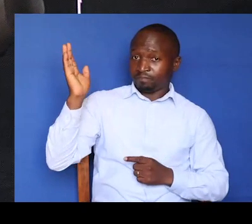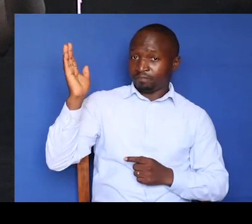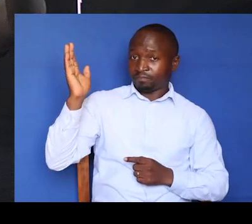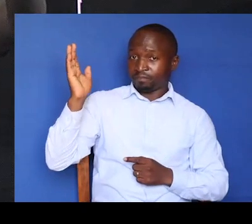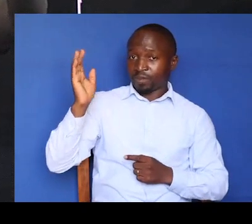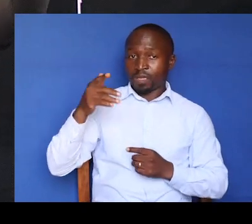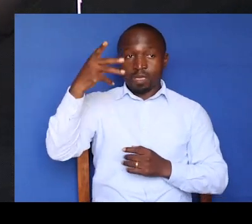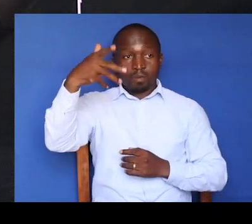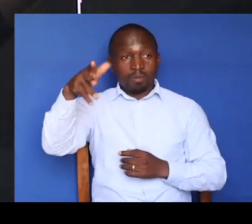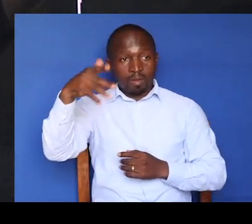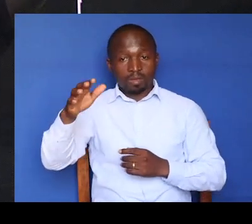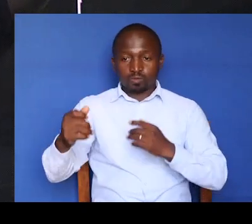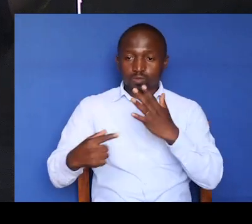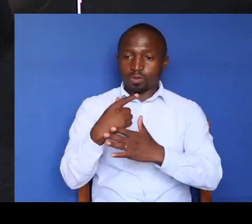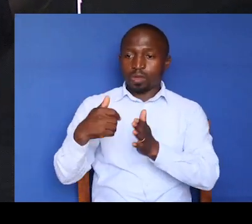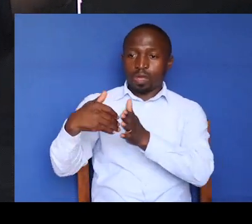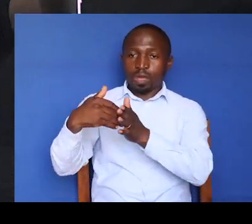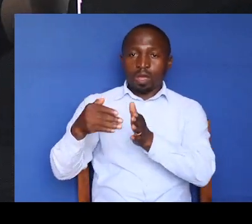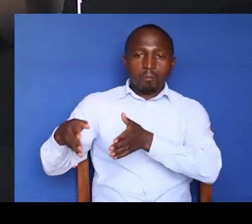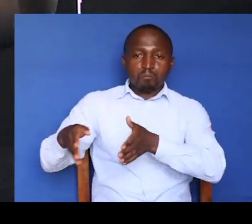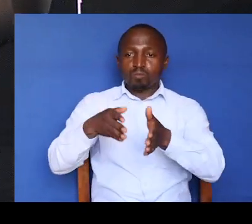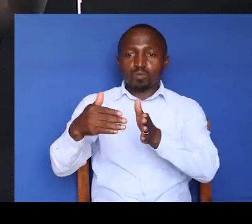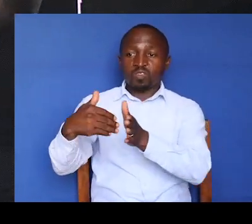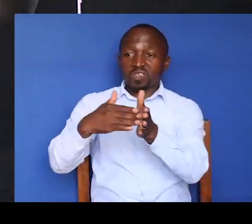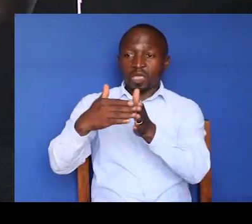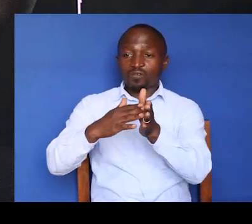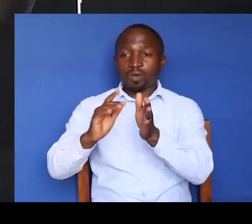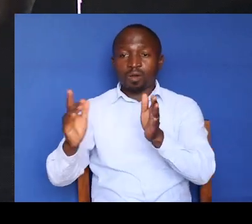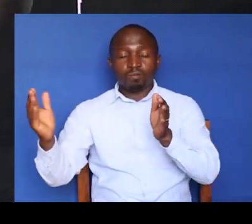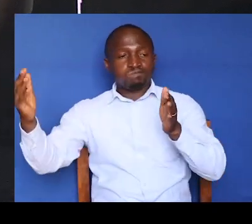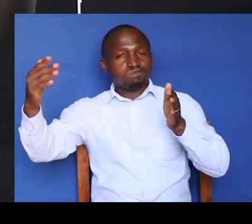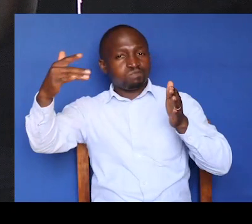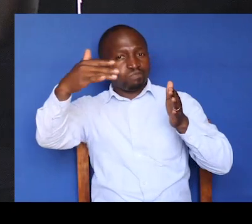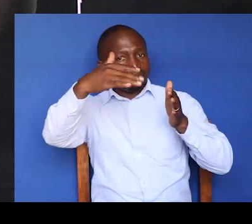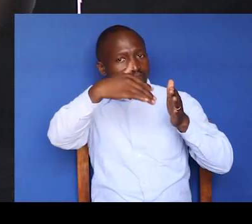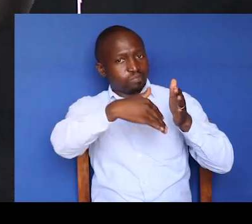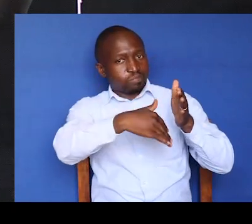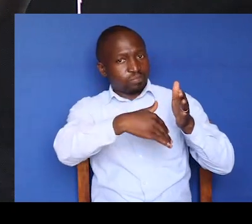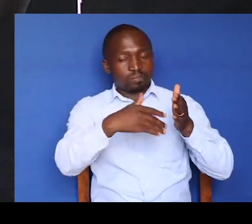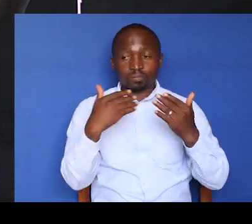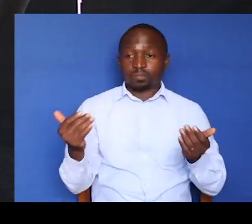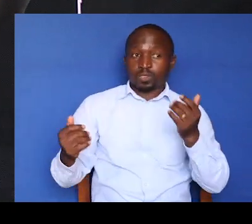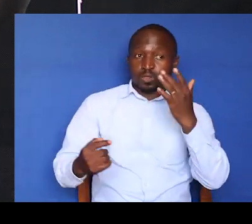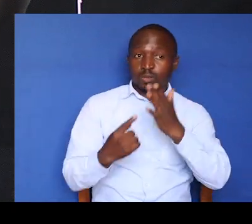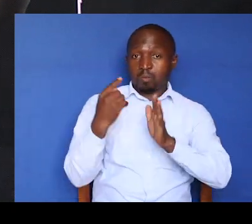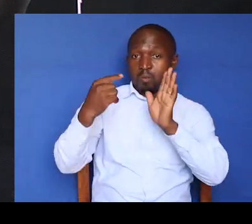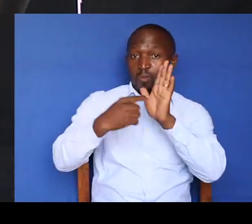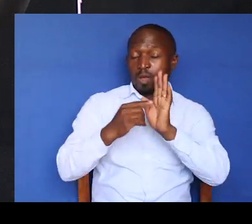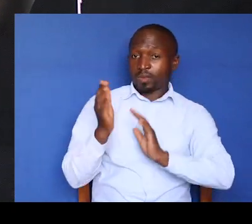headwater of victim river received. It means from this